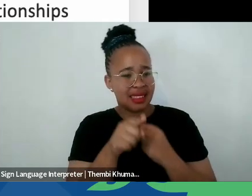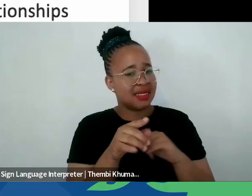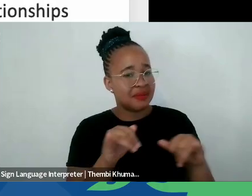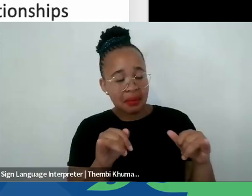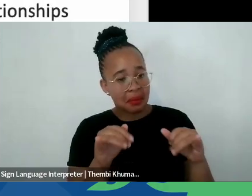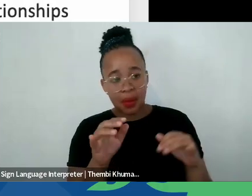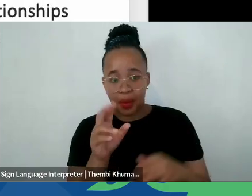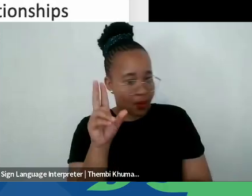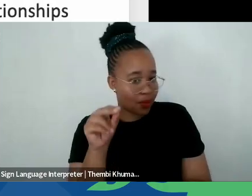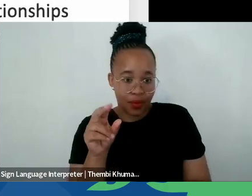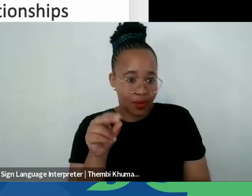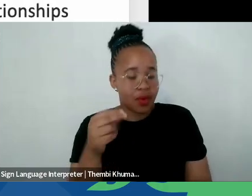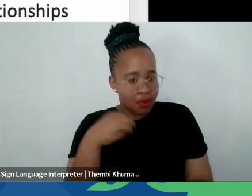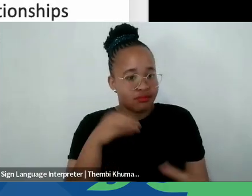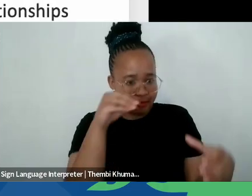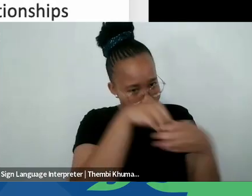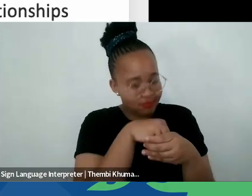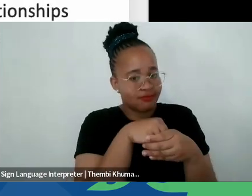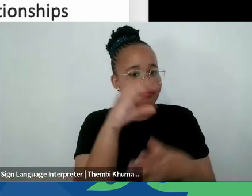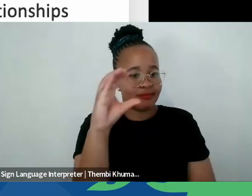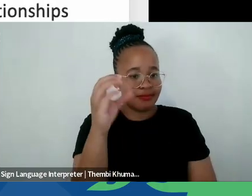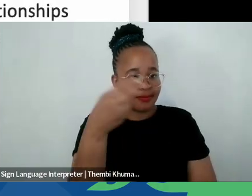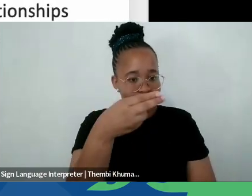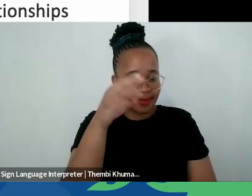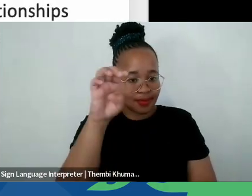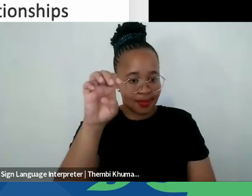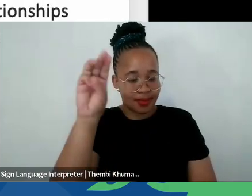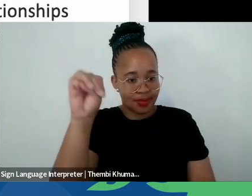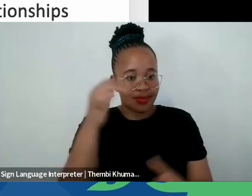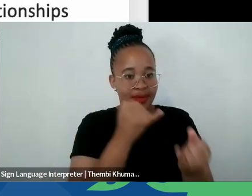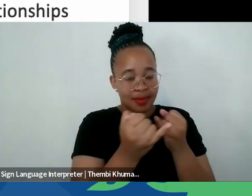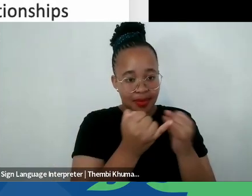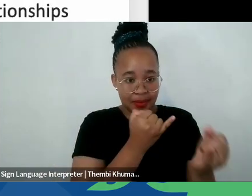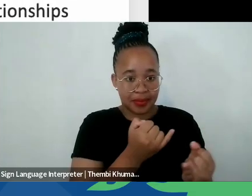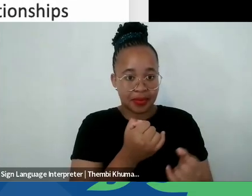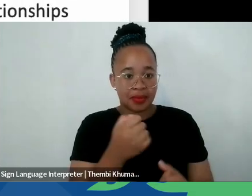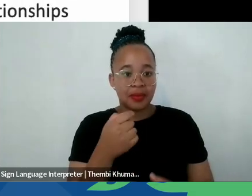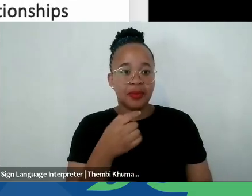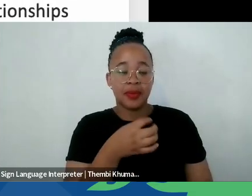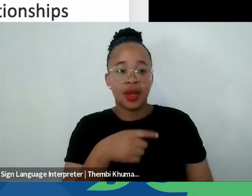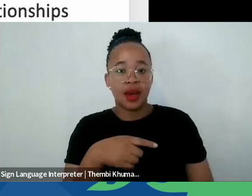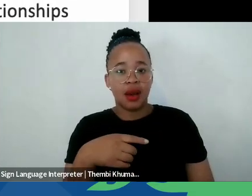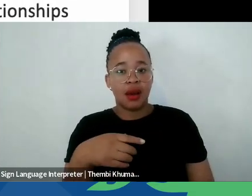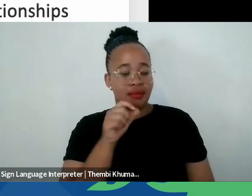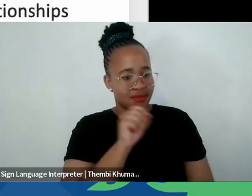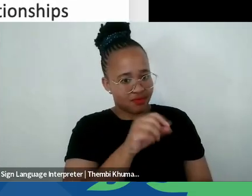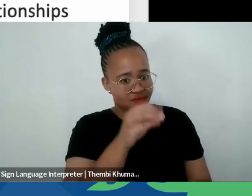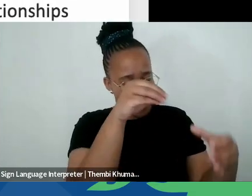that I'm not dealing with. I value it as quite a positive experience.